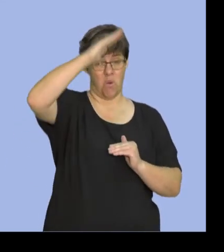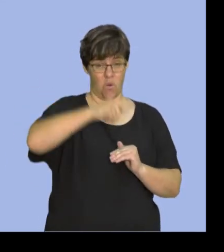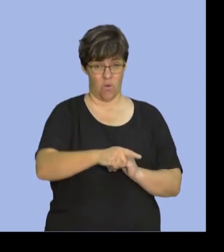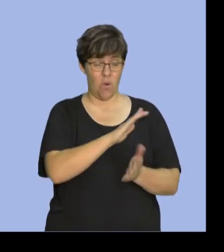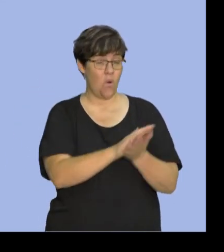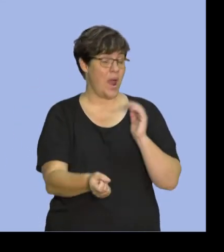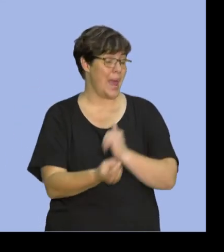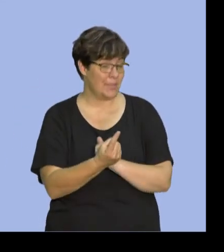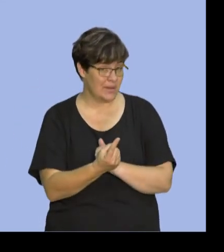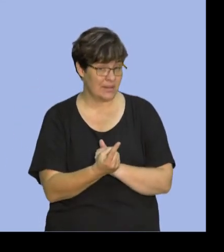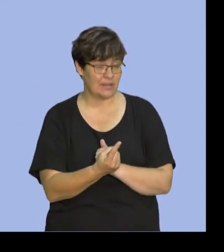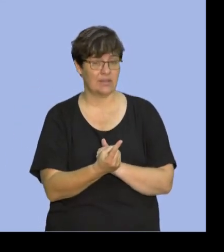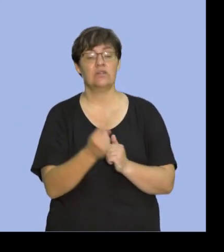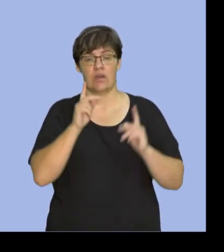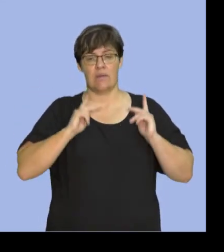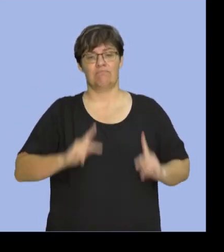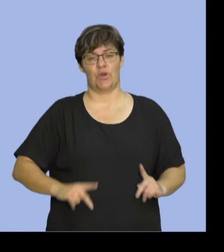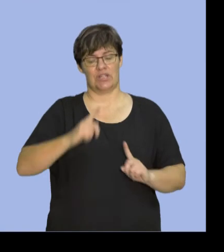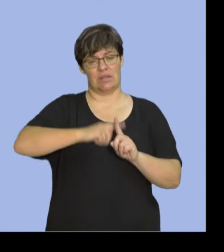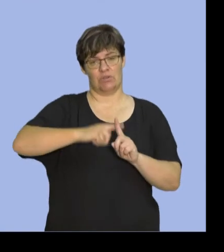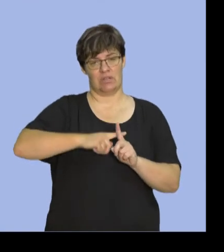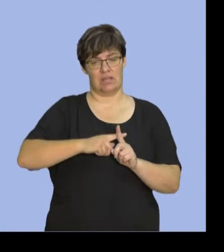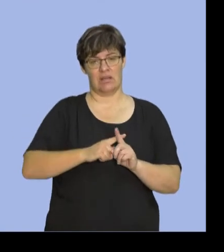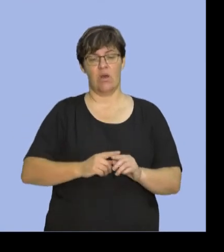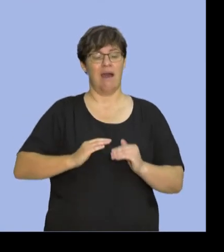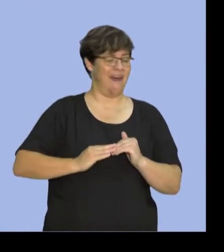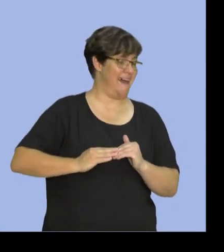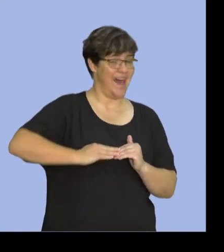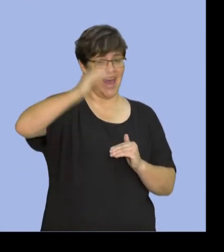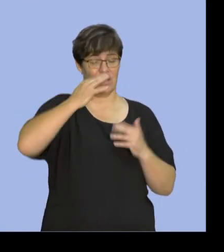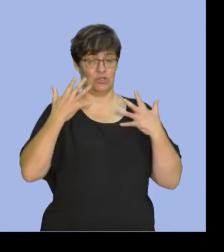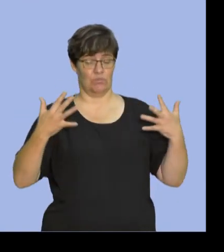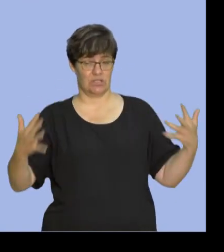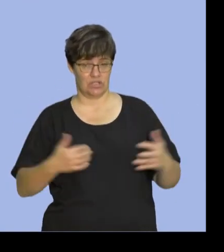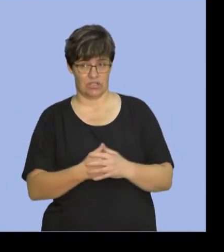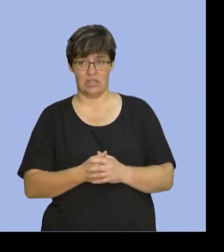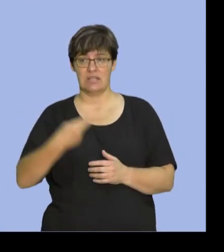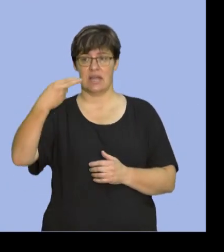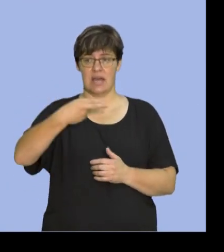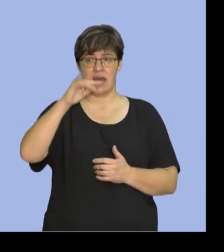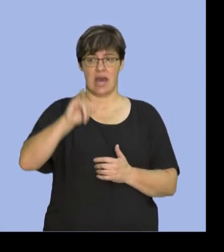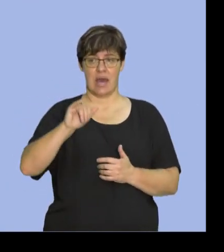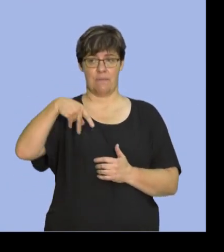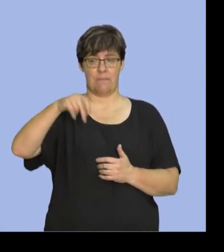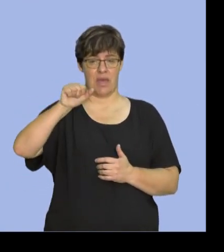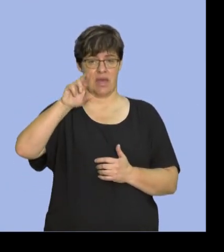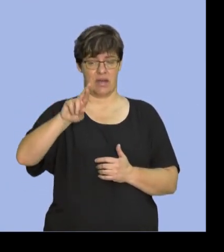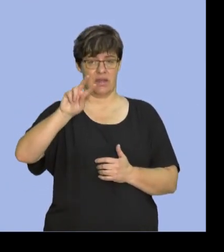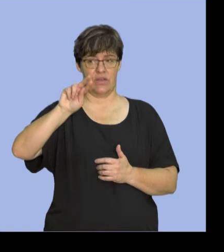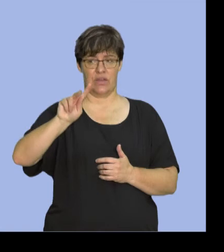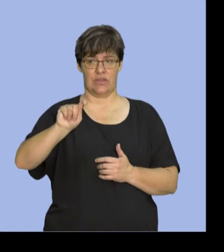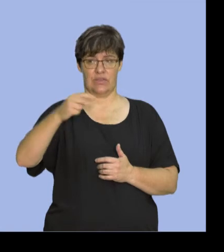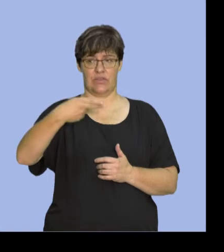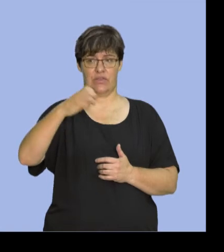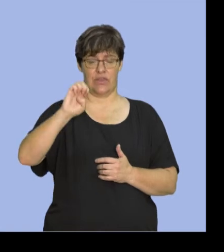happens, we say that the body temperature is excessively high, and we refer to that as hypothermia. This could occur because